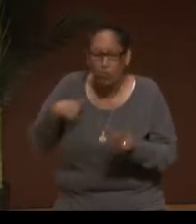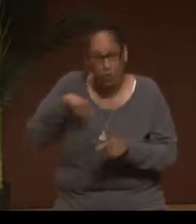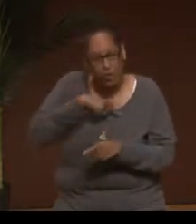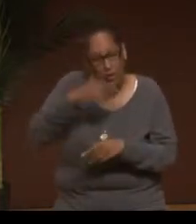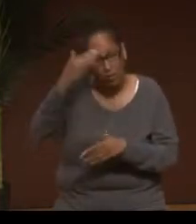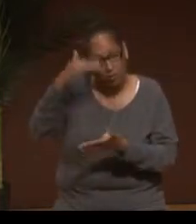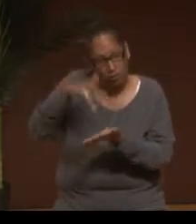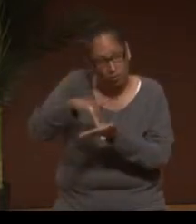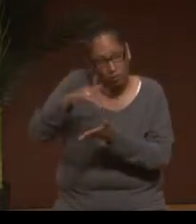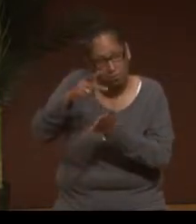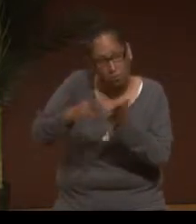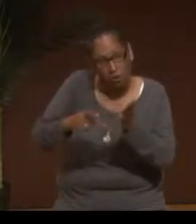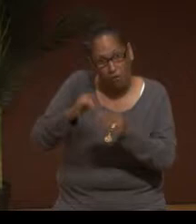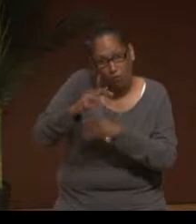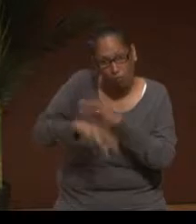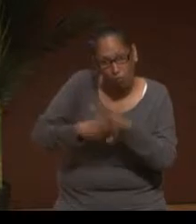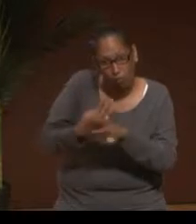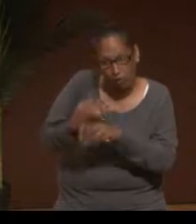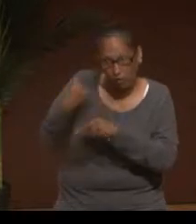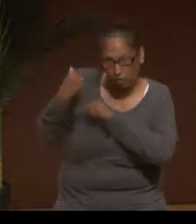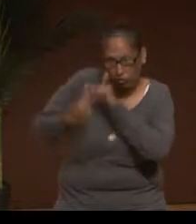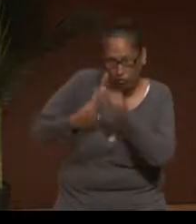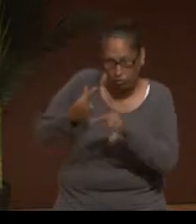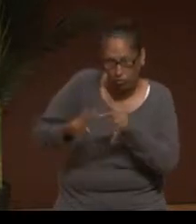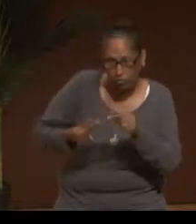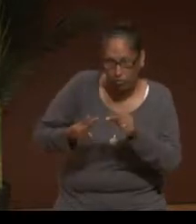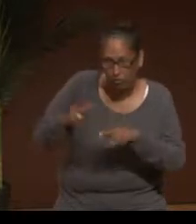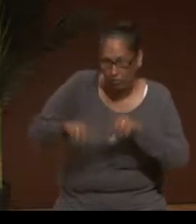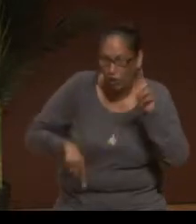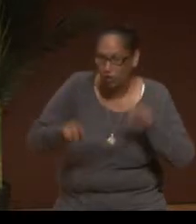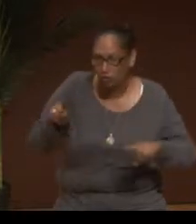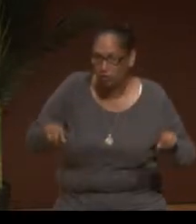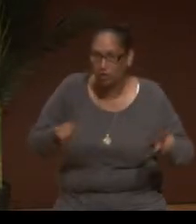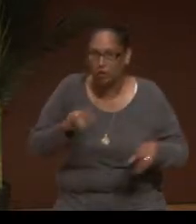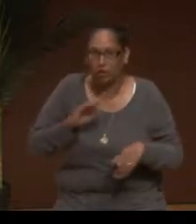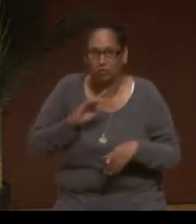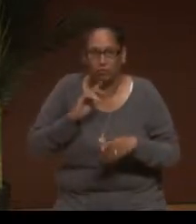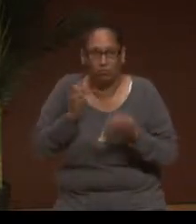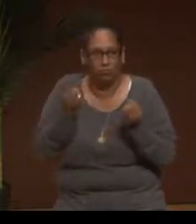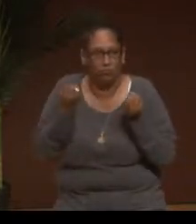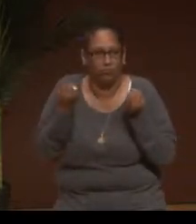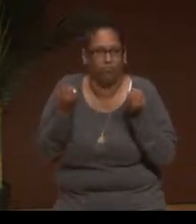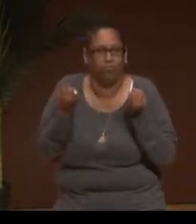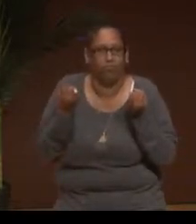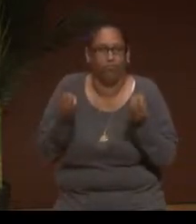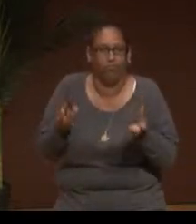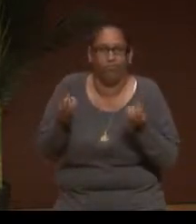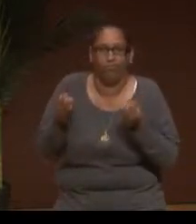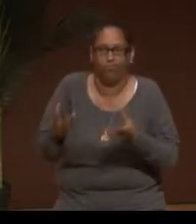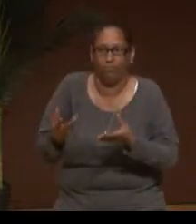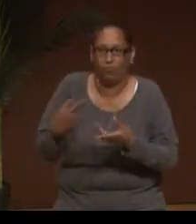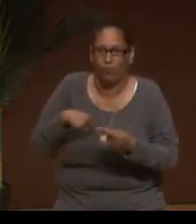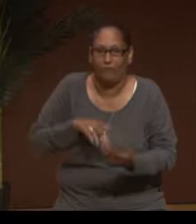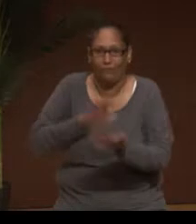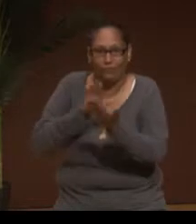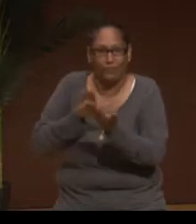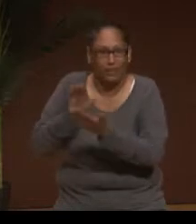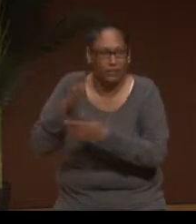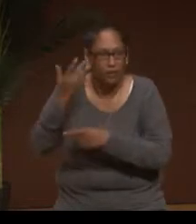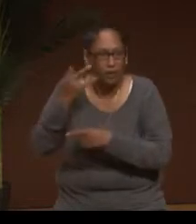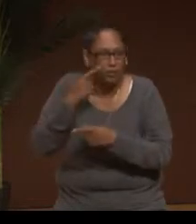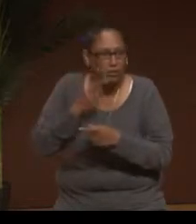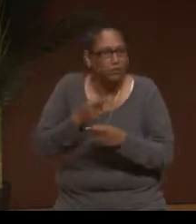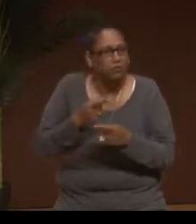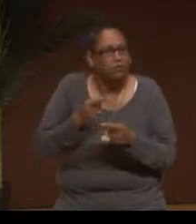in other parts of the world that genetic diversity patterns can vary in very nuanced ways across both time and space, because